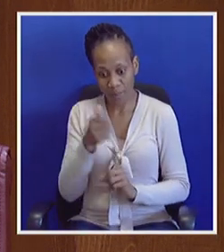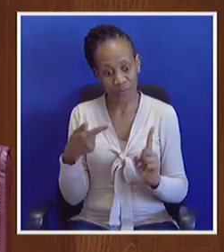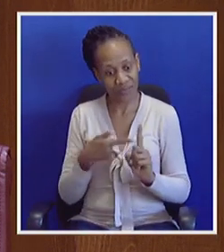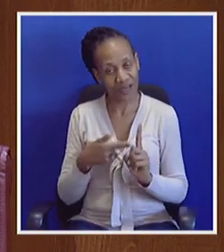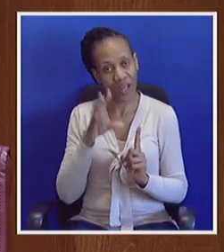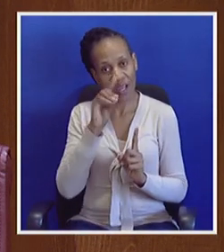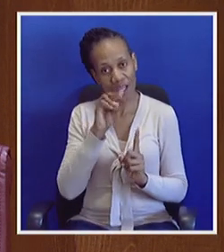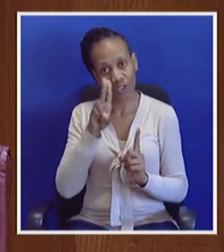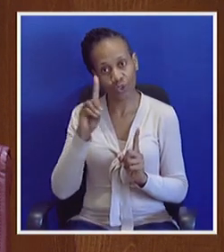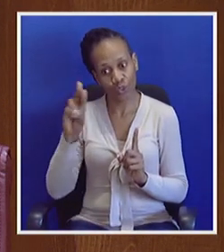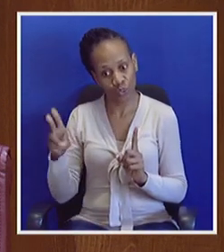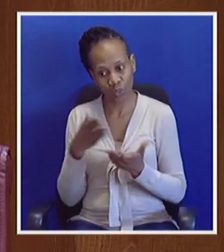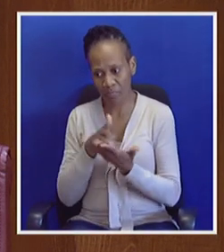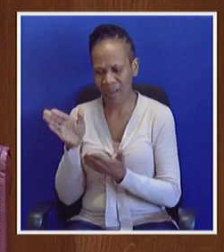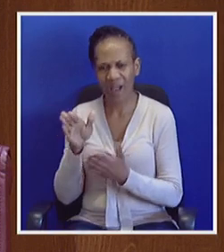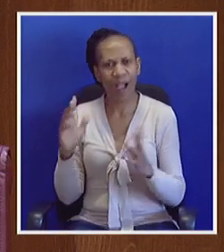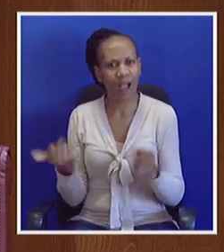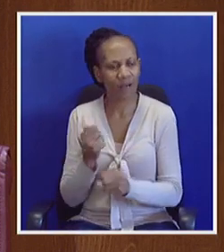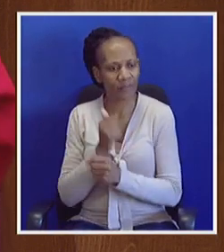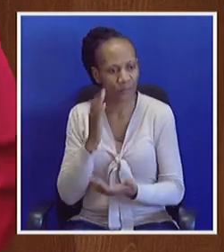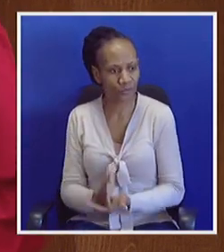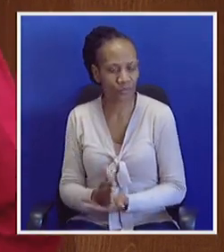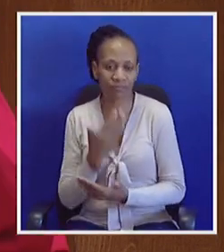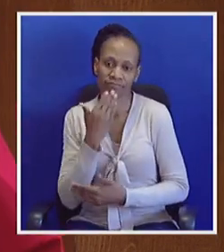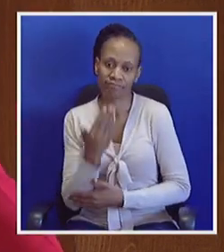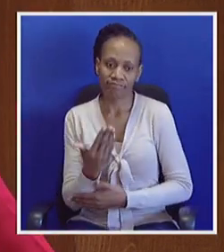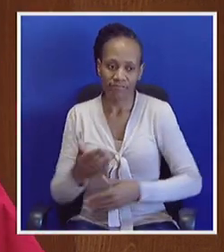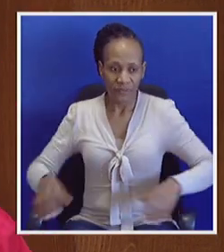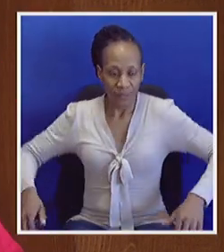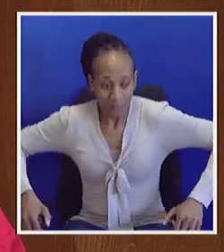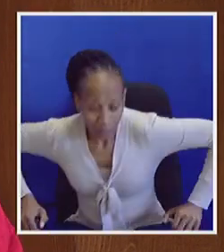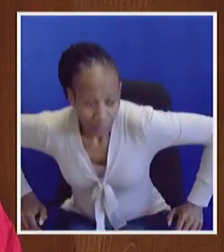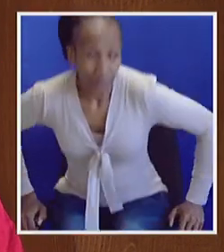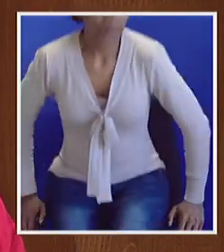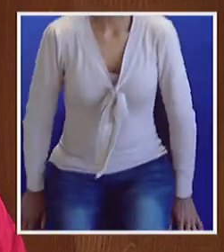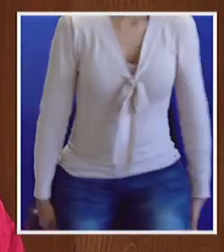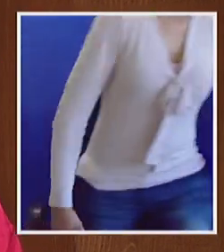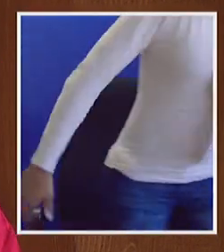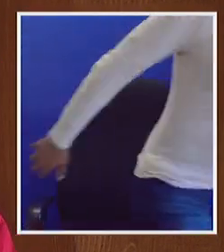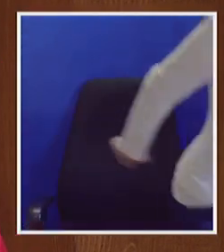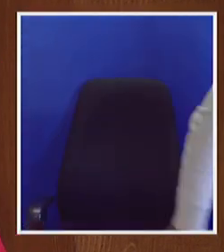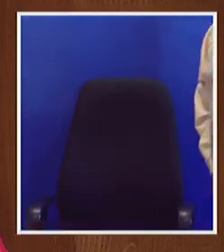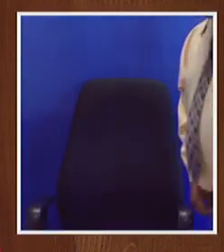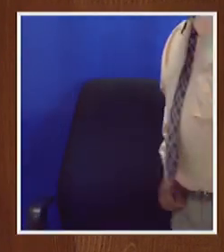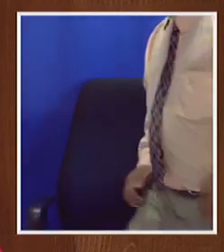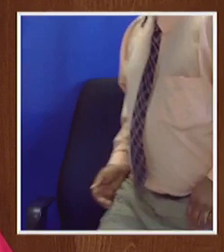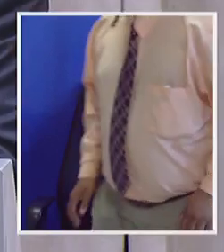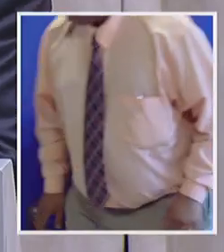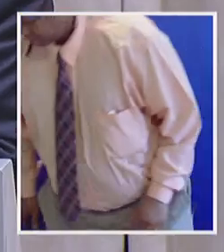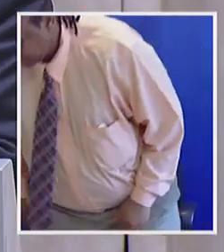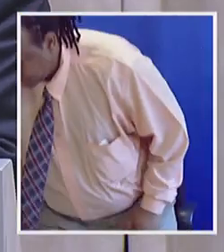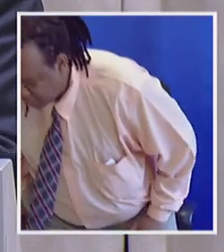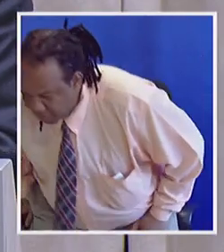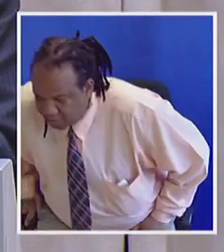is immediately terminated? Thank you. Deputy President. Thank you, Chairperson. I